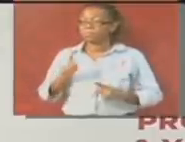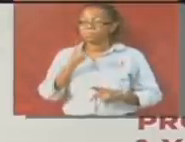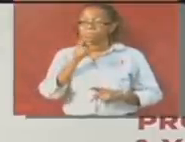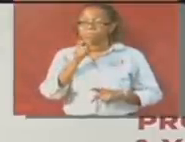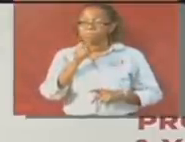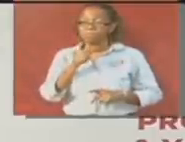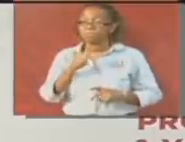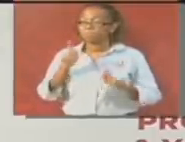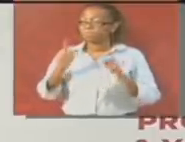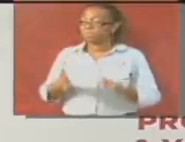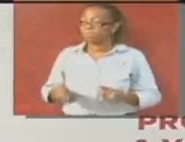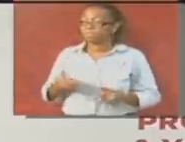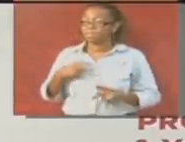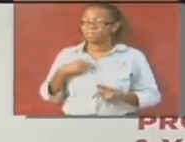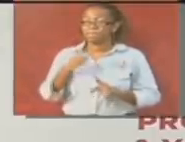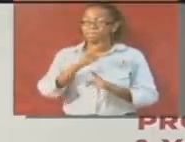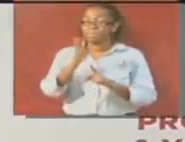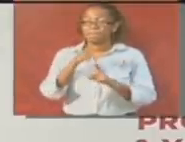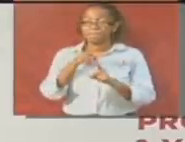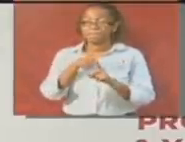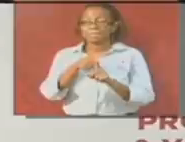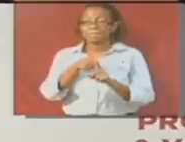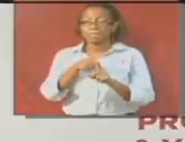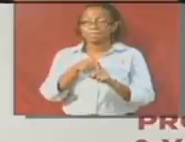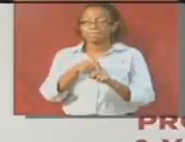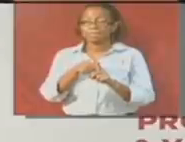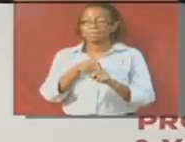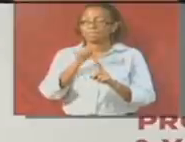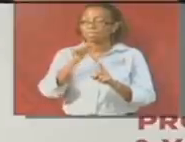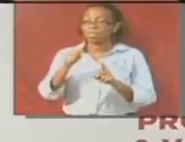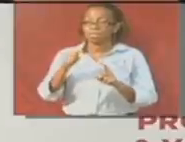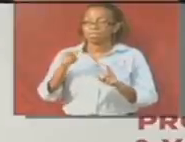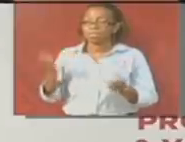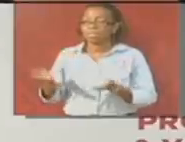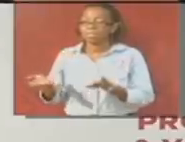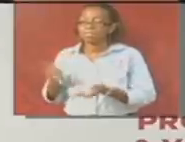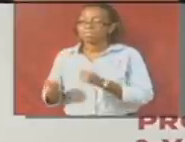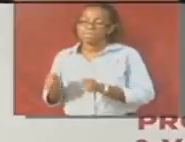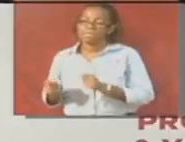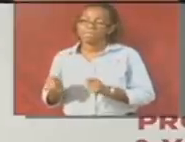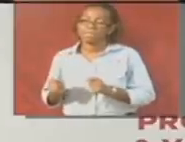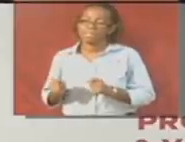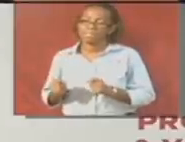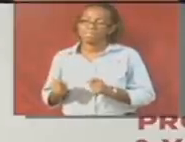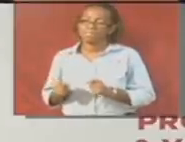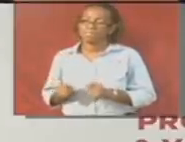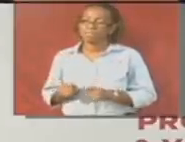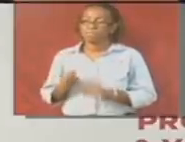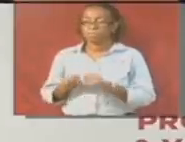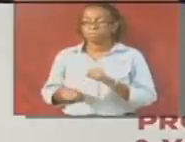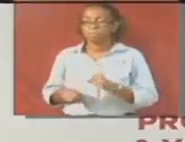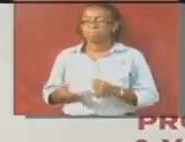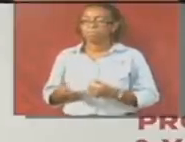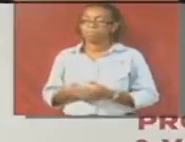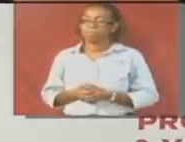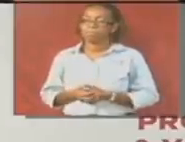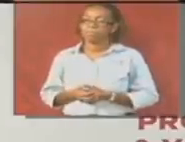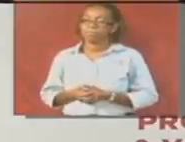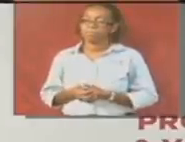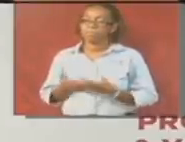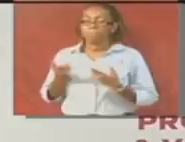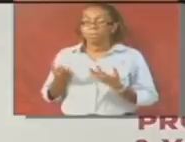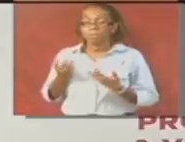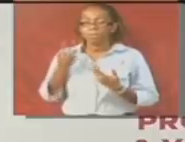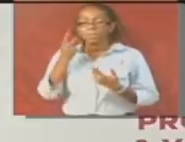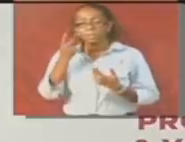possible that once the variant is introduced into the population, then it does what variants do, which is establish itself as